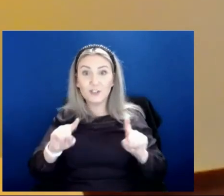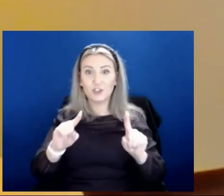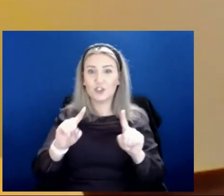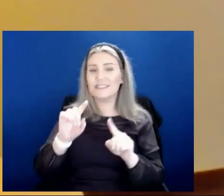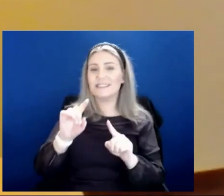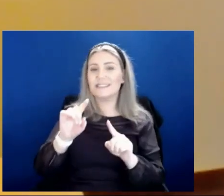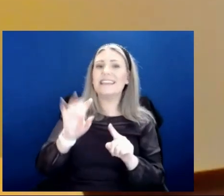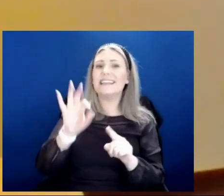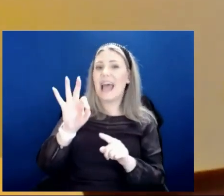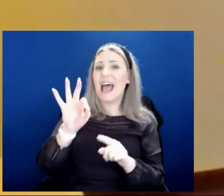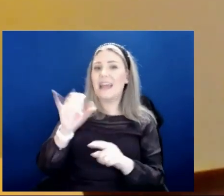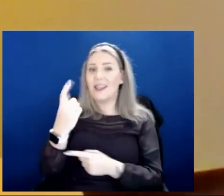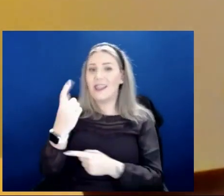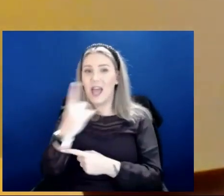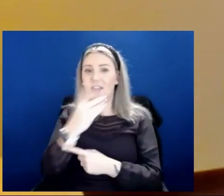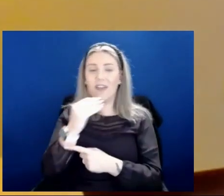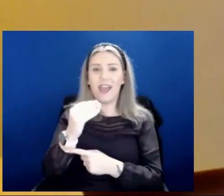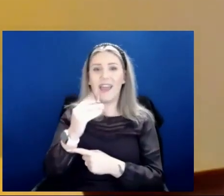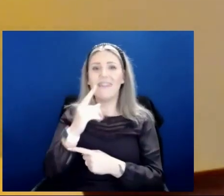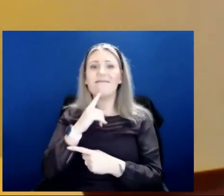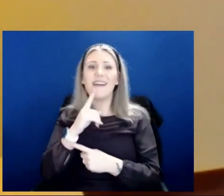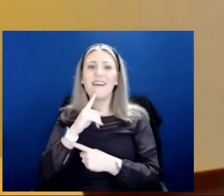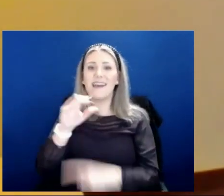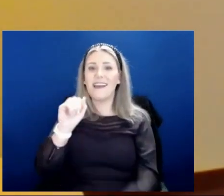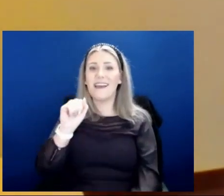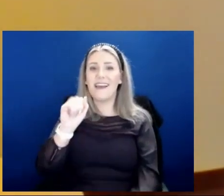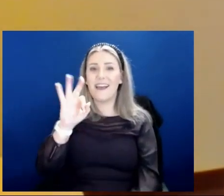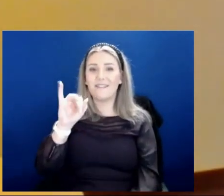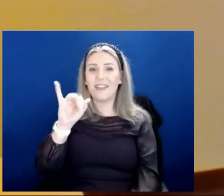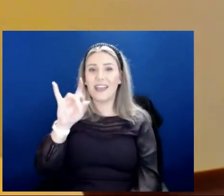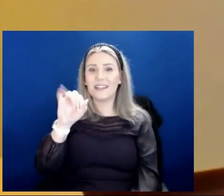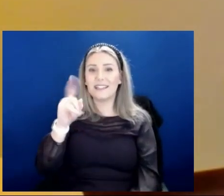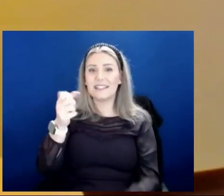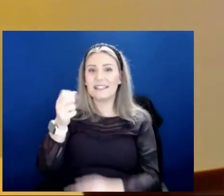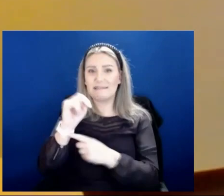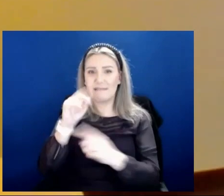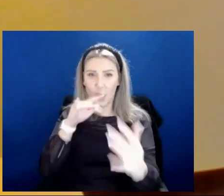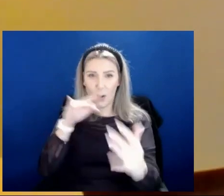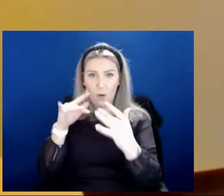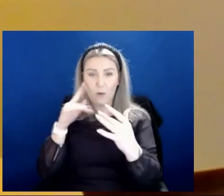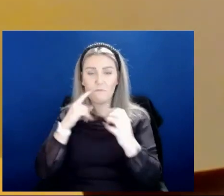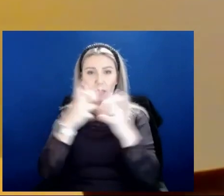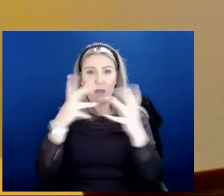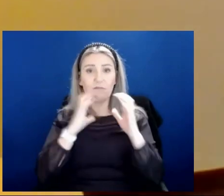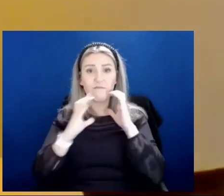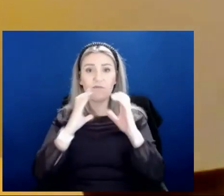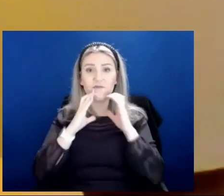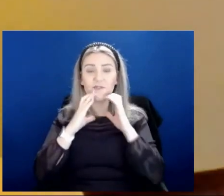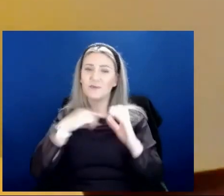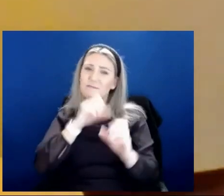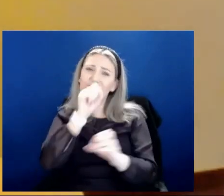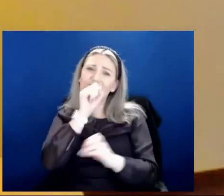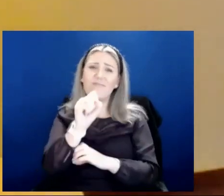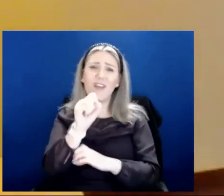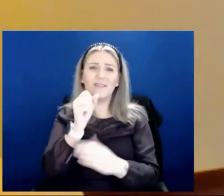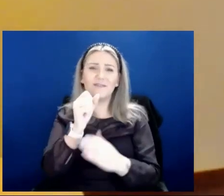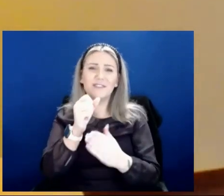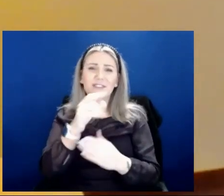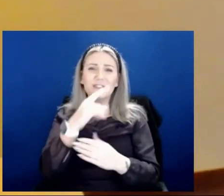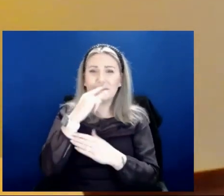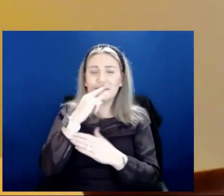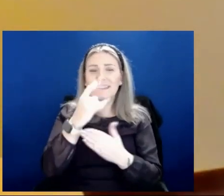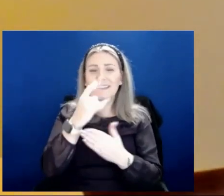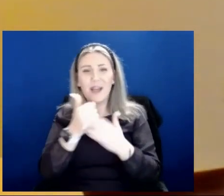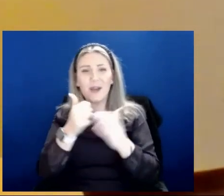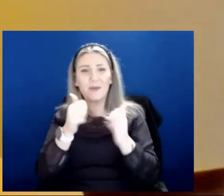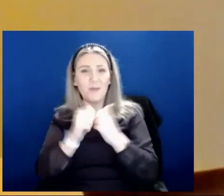and Afghanistan and all of that, and we had a lot of hard conversations. We do love having children help with those hygiene kit